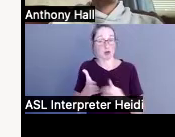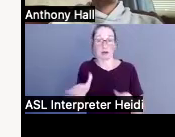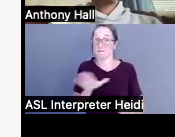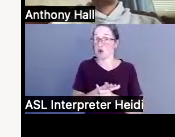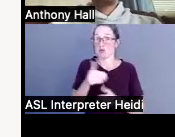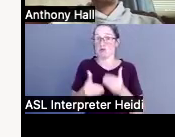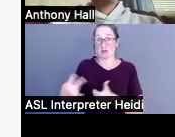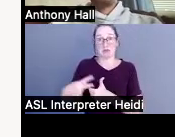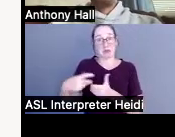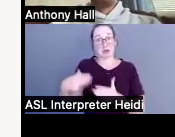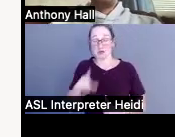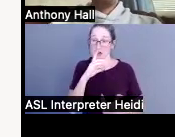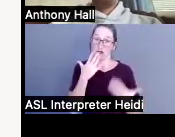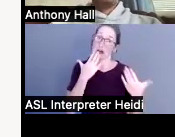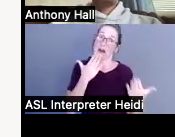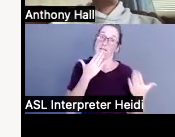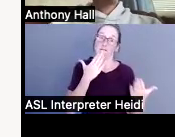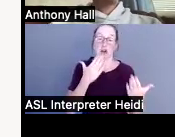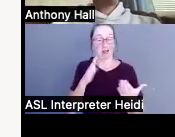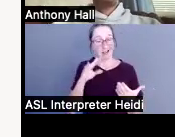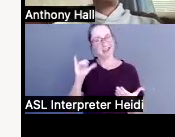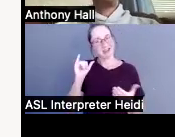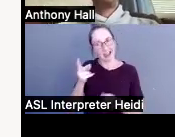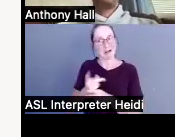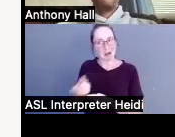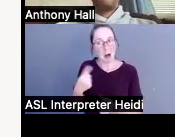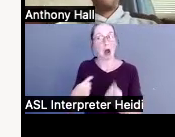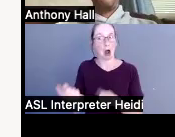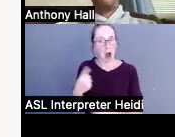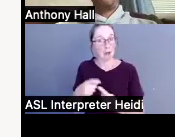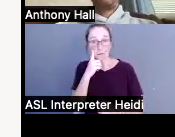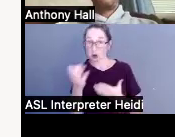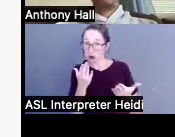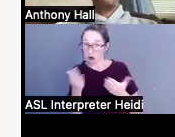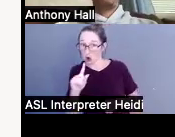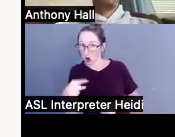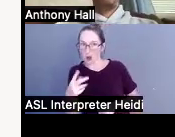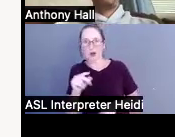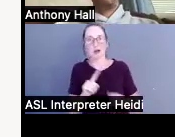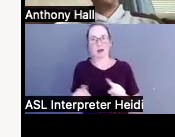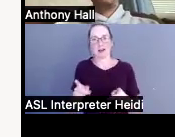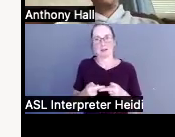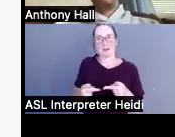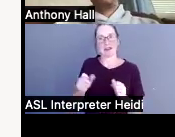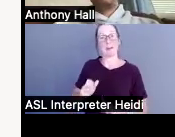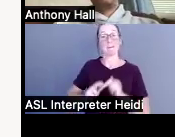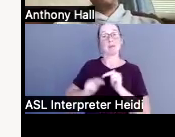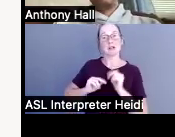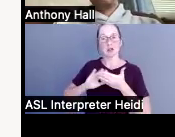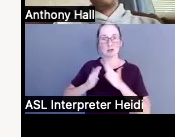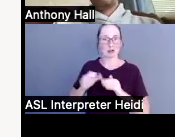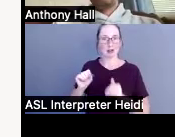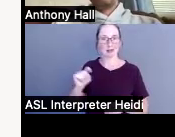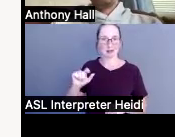process, participants were grateful. And that kept them coming back, not just for services, but just as a place to build community, as TL said,